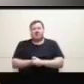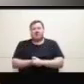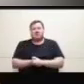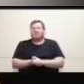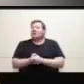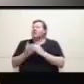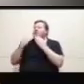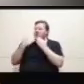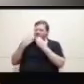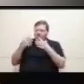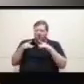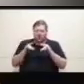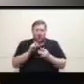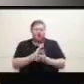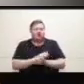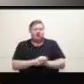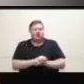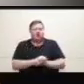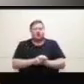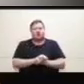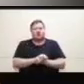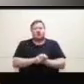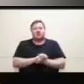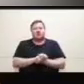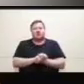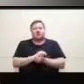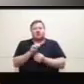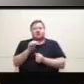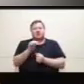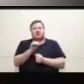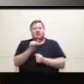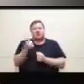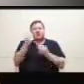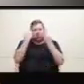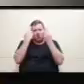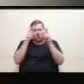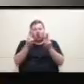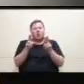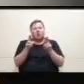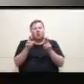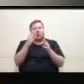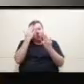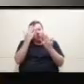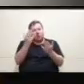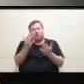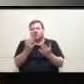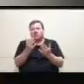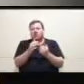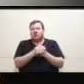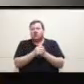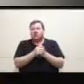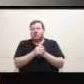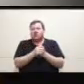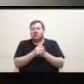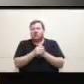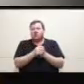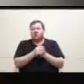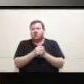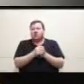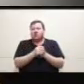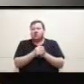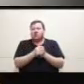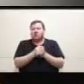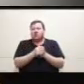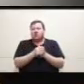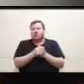Thank you, Chair. I will then go to Honorable. You'll come back. Okay.